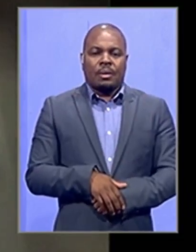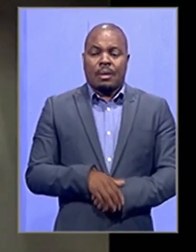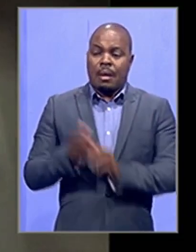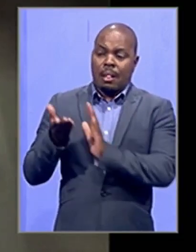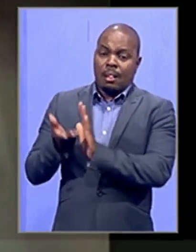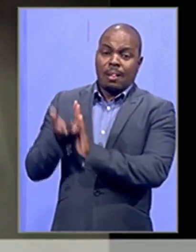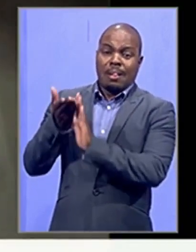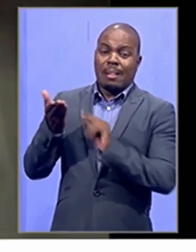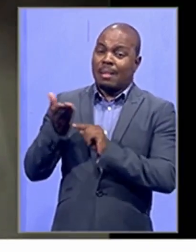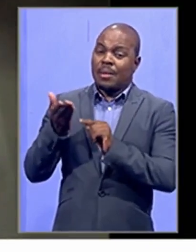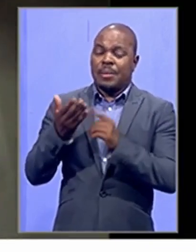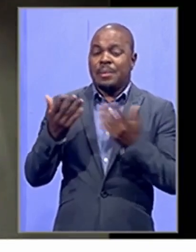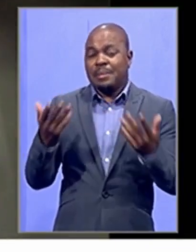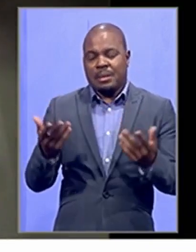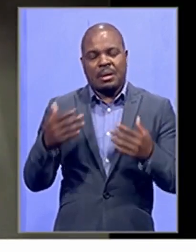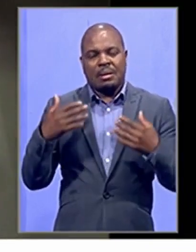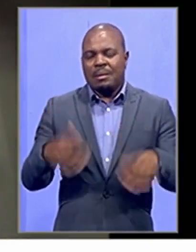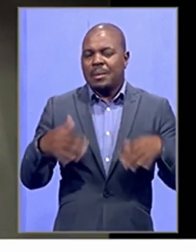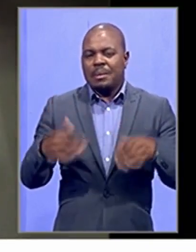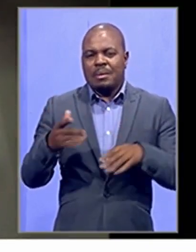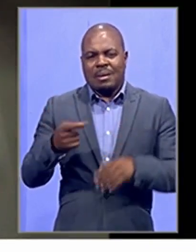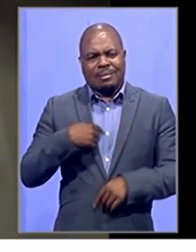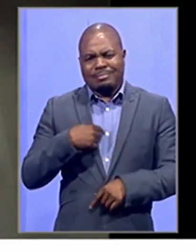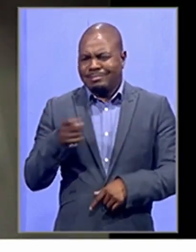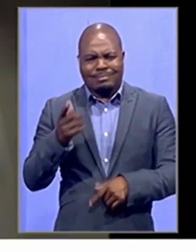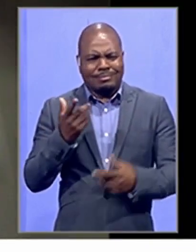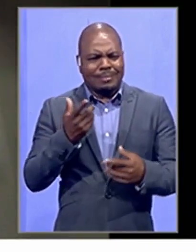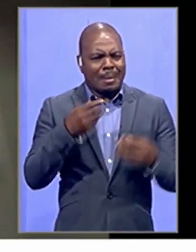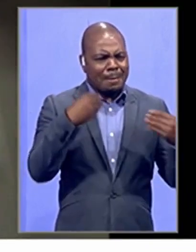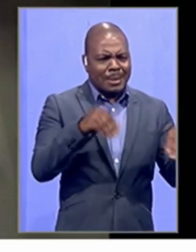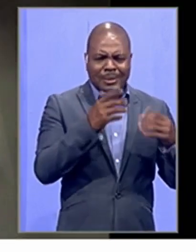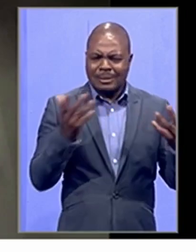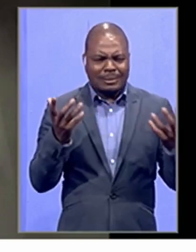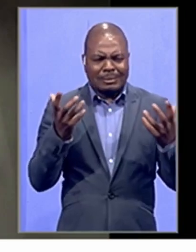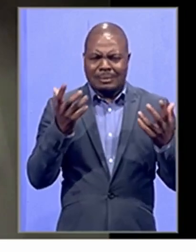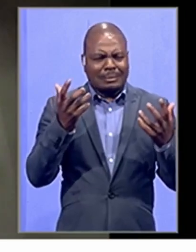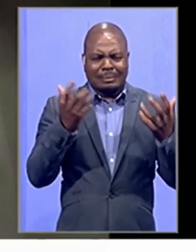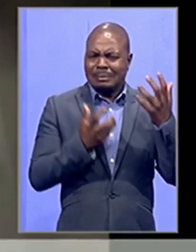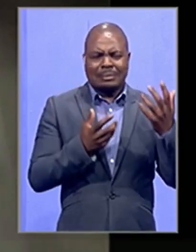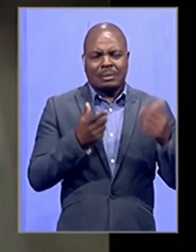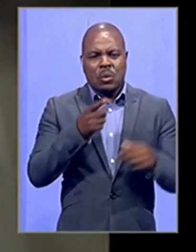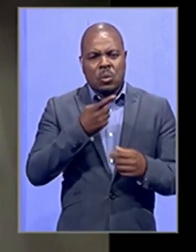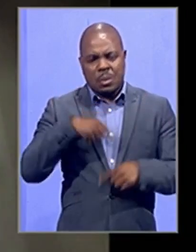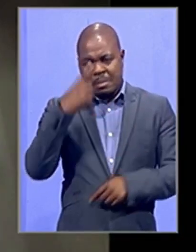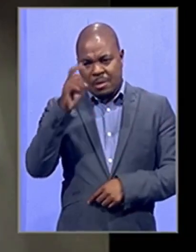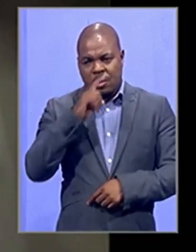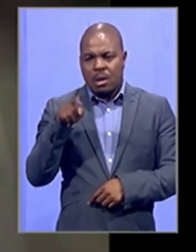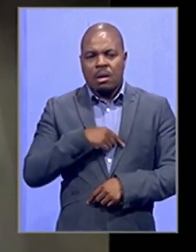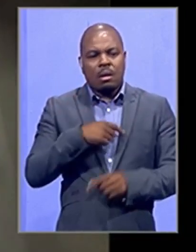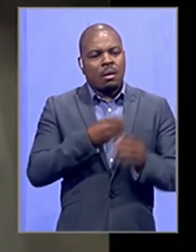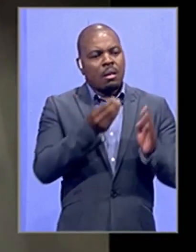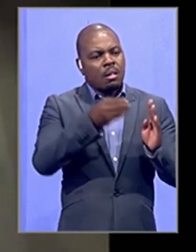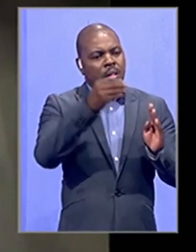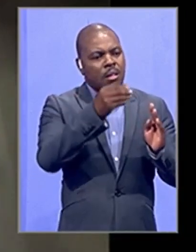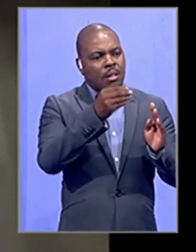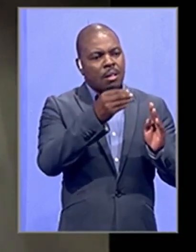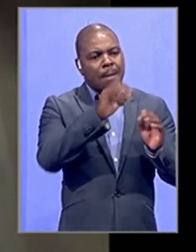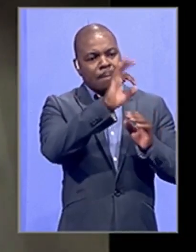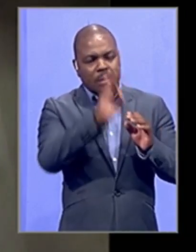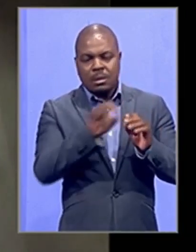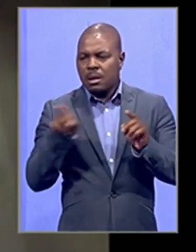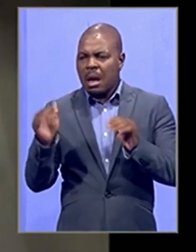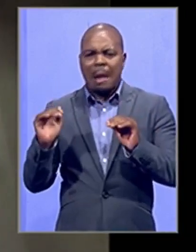is probably unjustifiable from a commercial point of view, and we believe that anything beyond inflationary increase, which we think